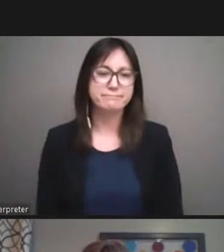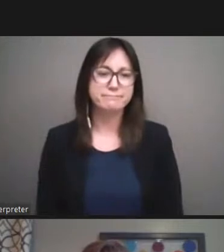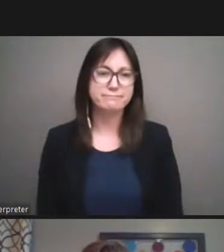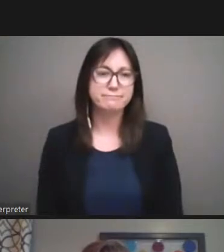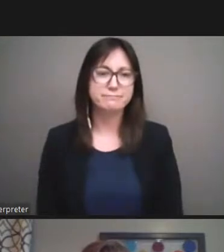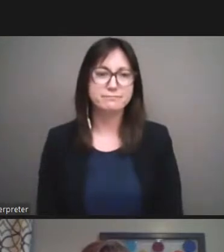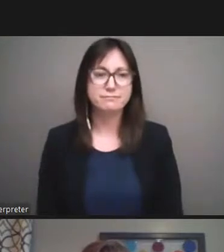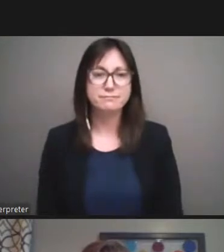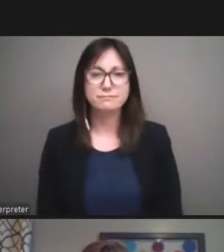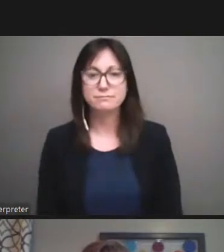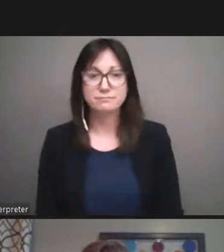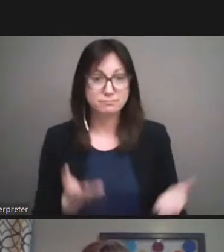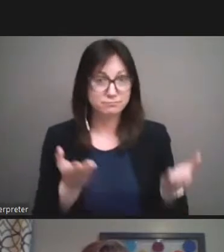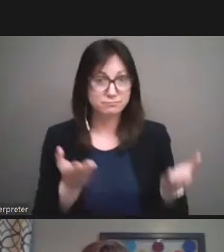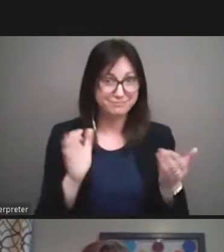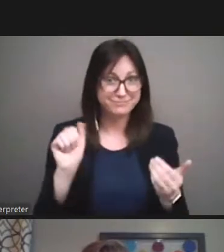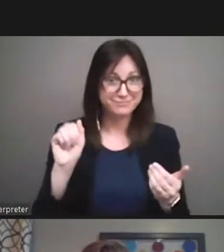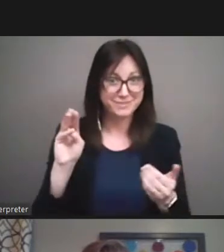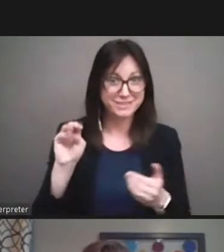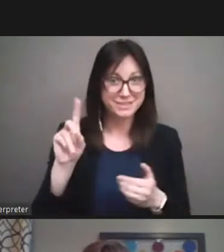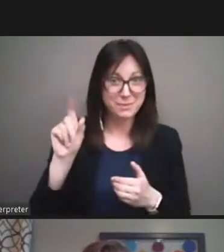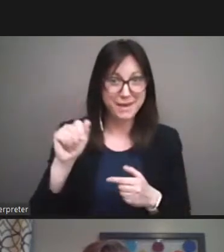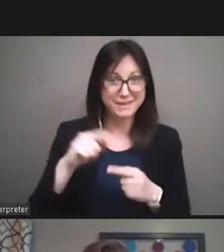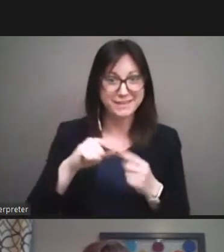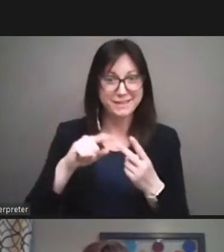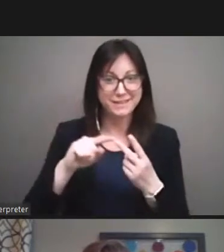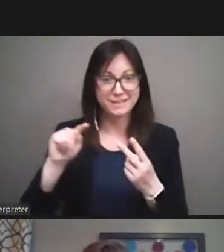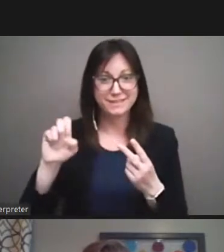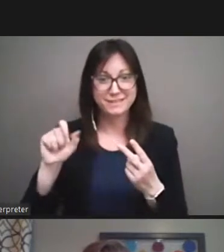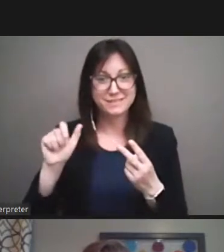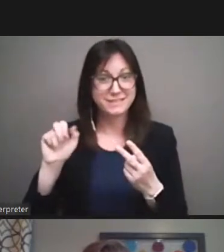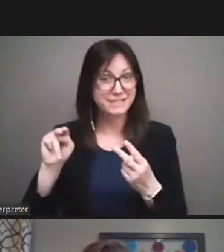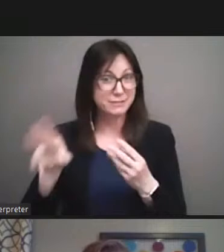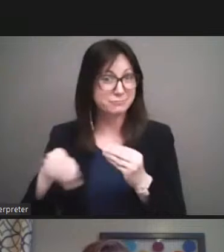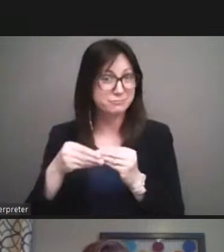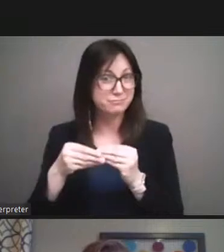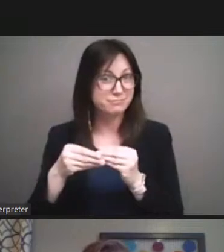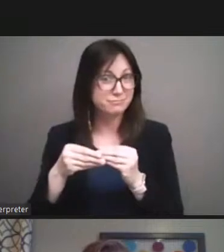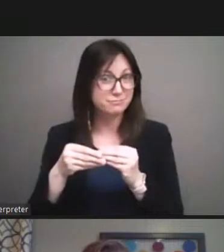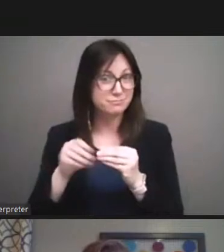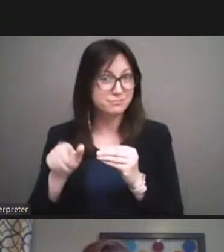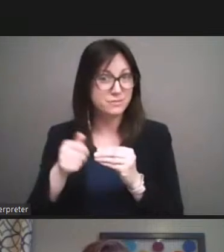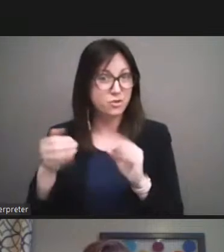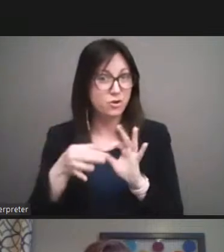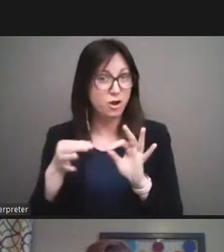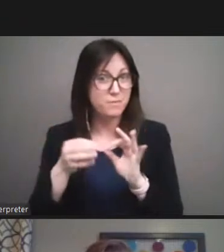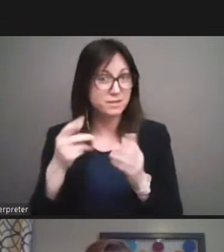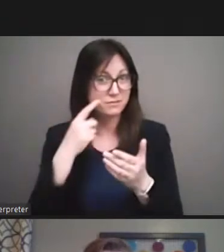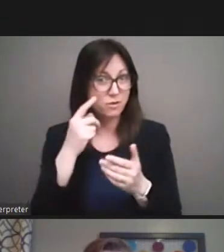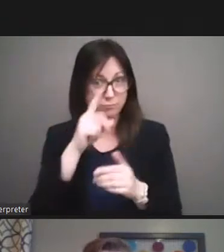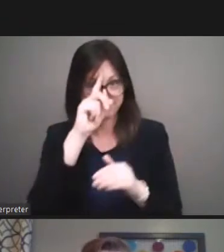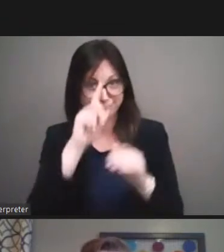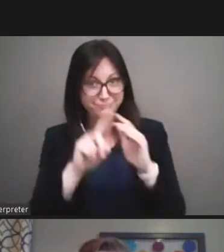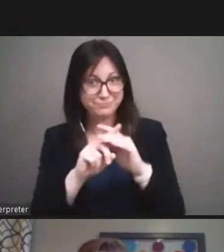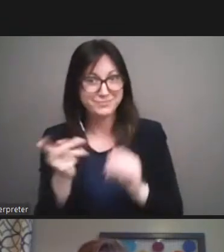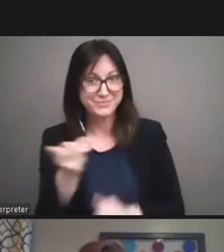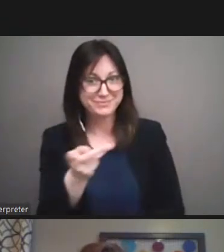Amanda and Tegan, did you want to speak to anything that's coming up for you?